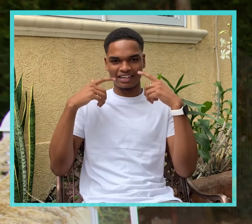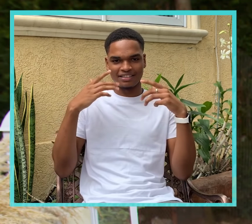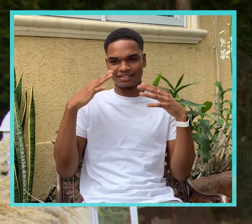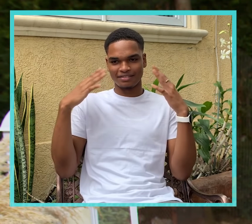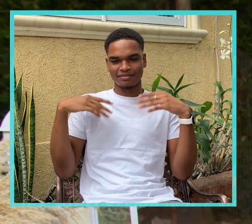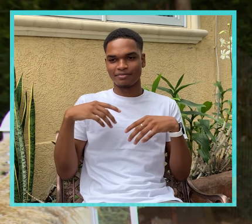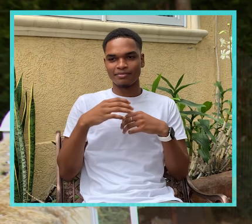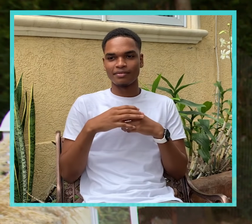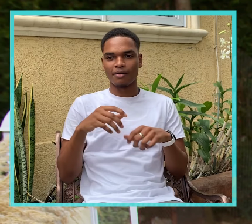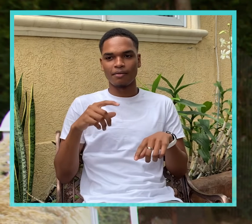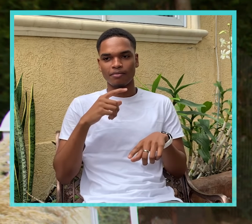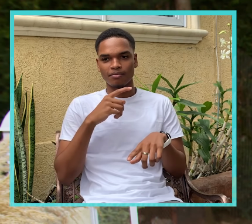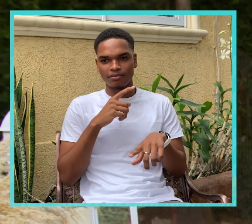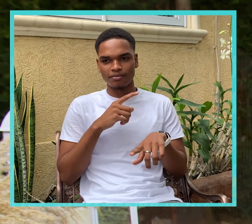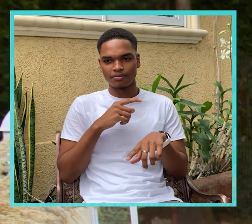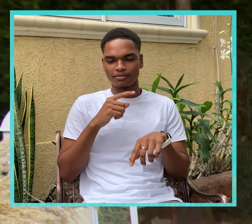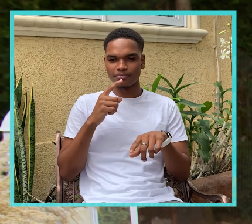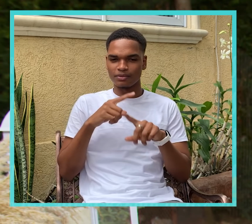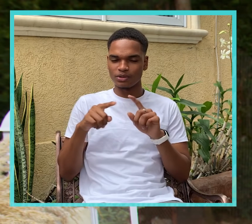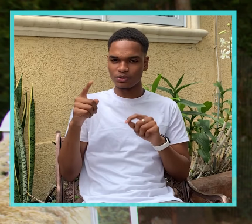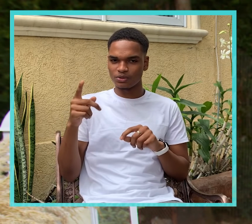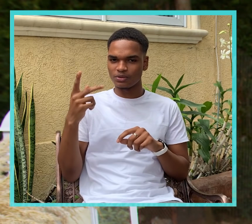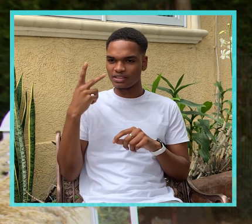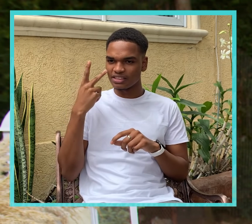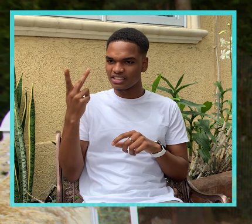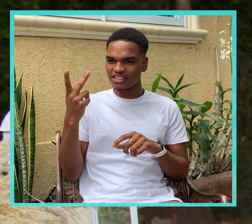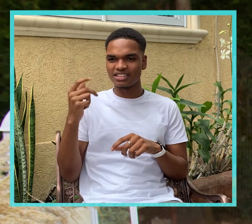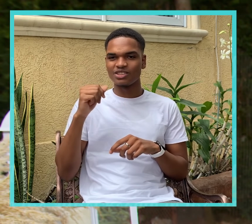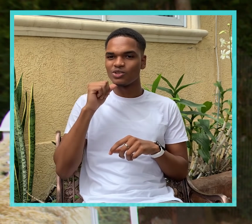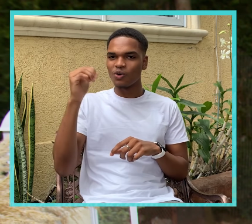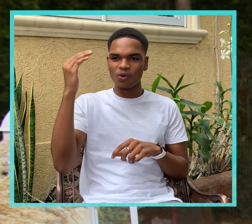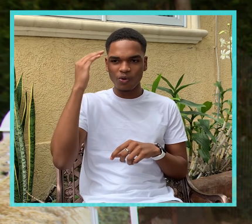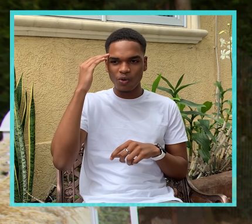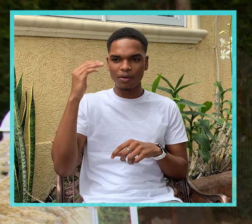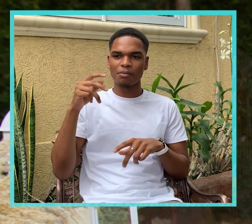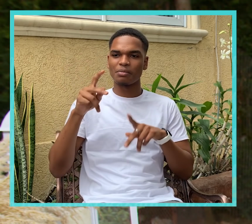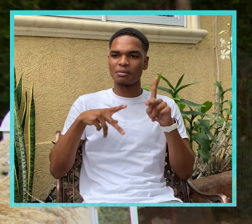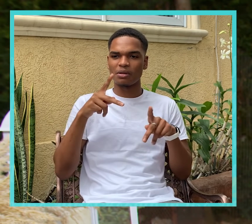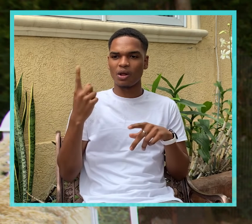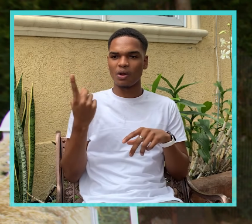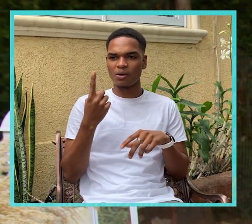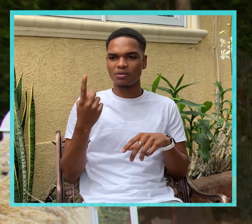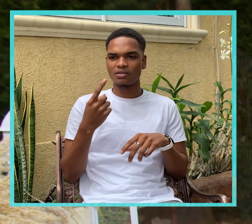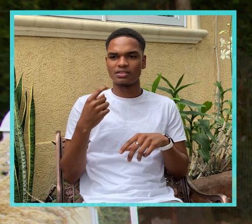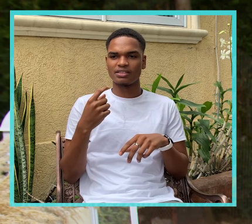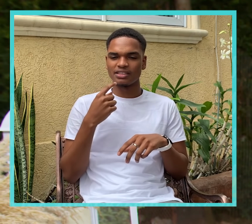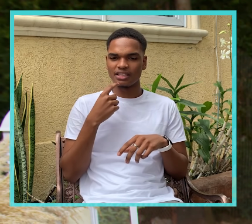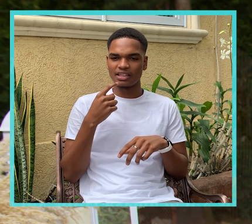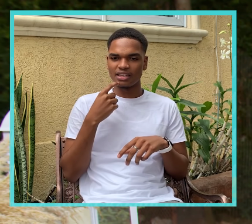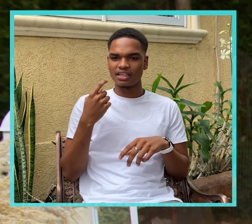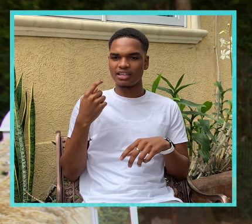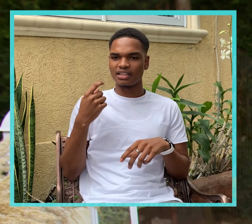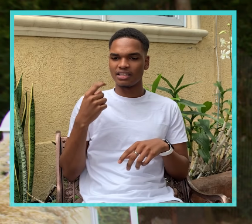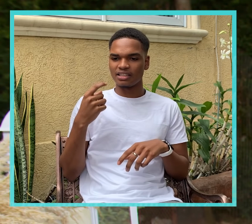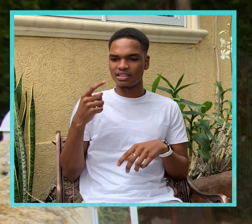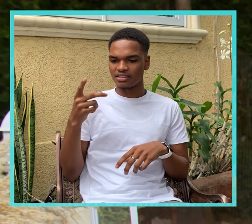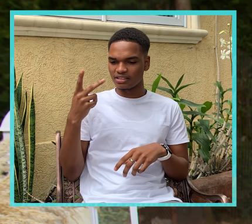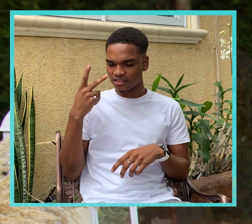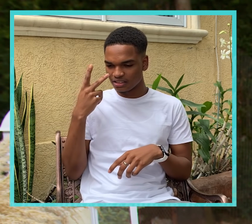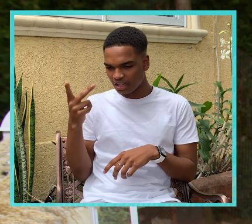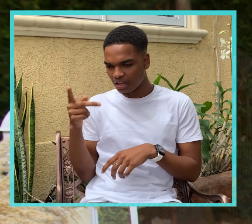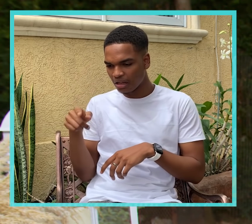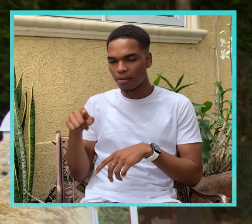Oh man, but you know, we just, you see and you don't know, you know, and people always, people often see the end, but they don't